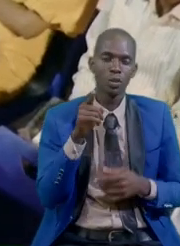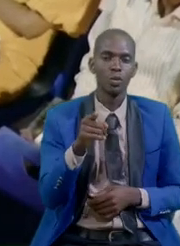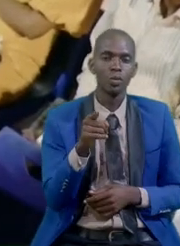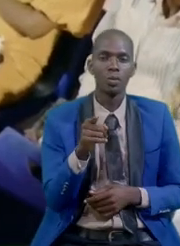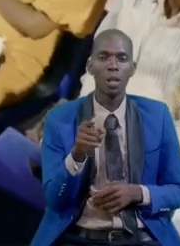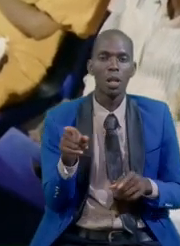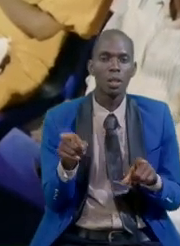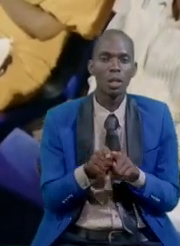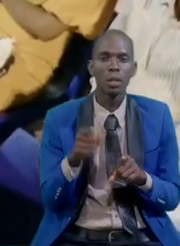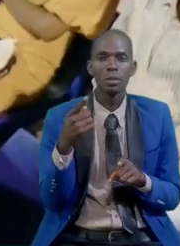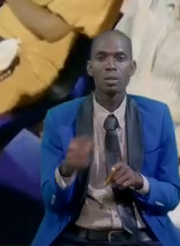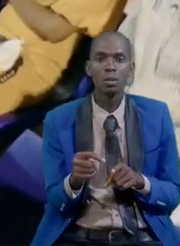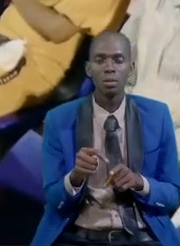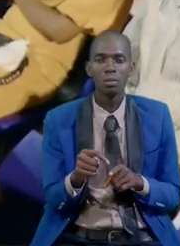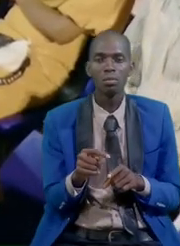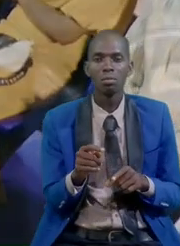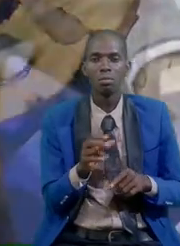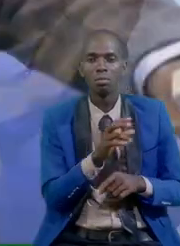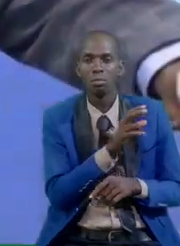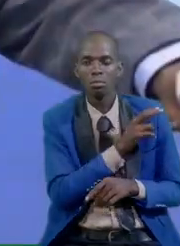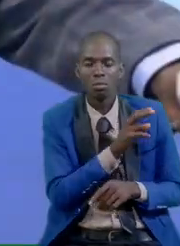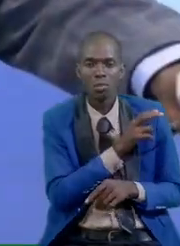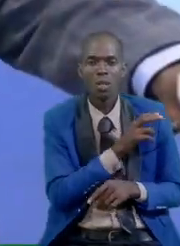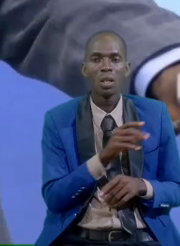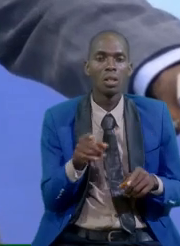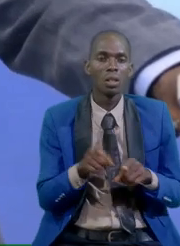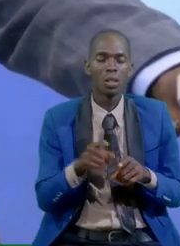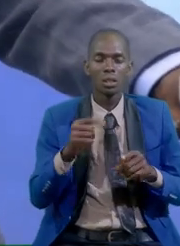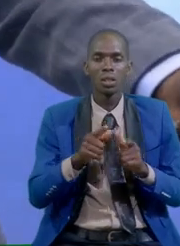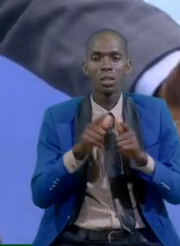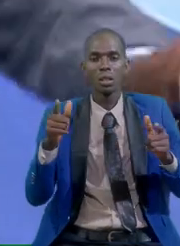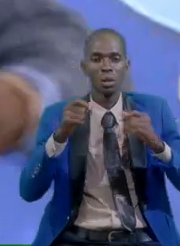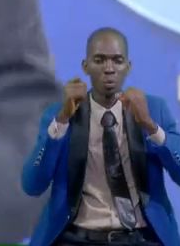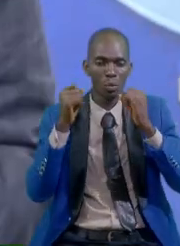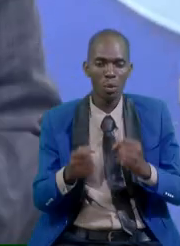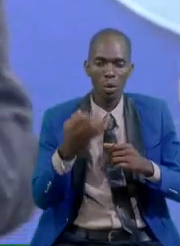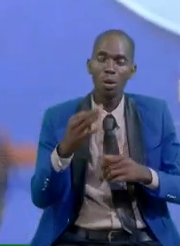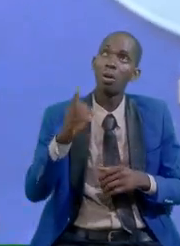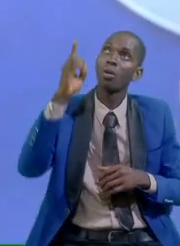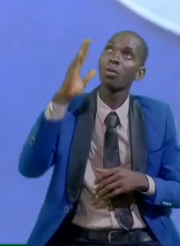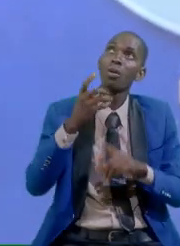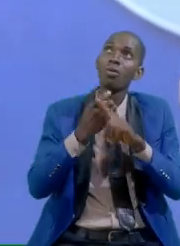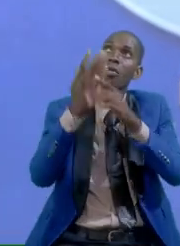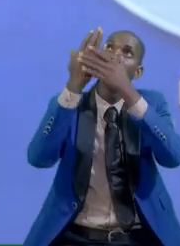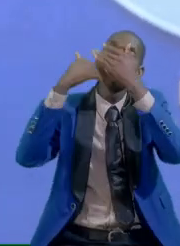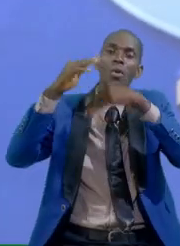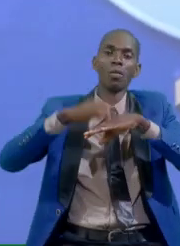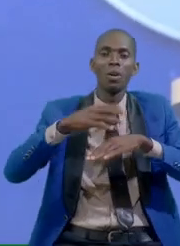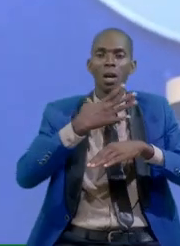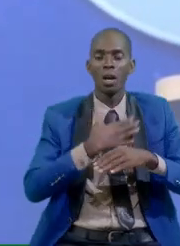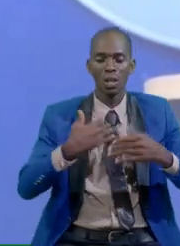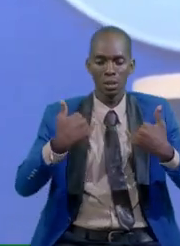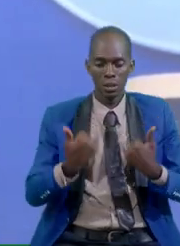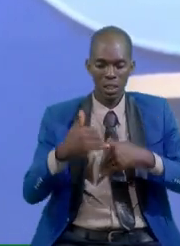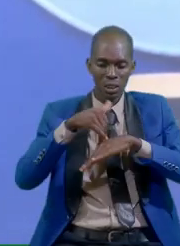sergeants, like the majestic power of God from heaven has now sent me to tell